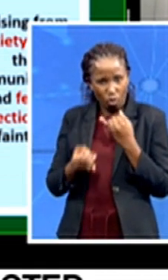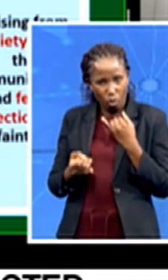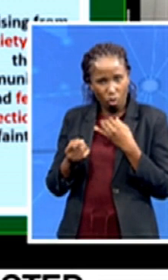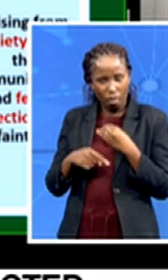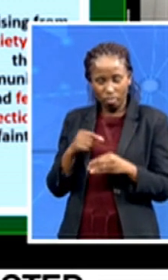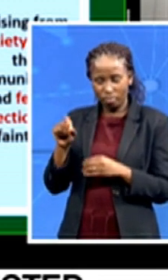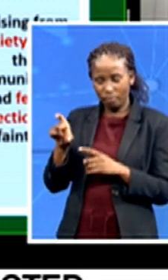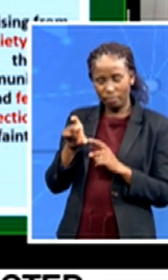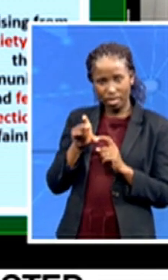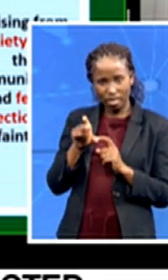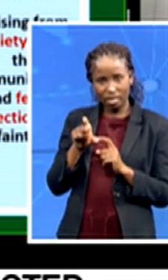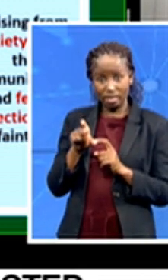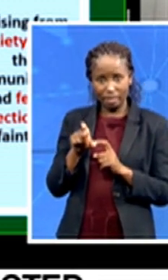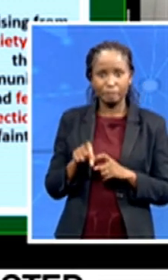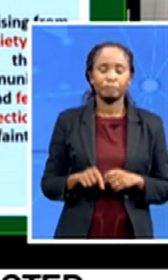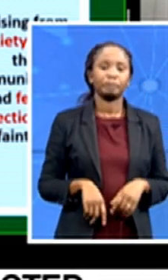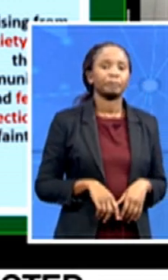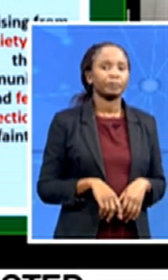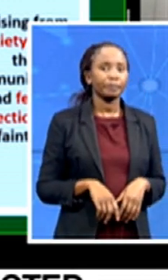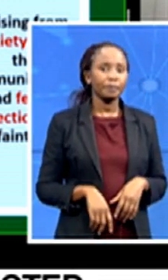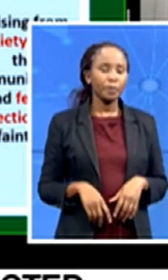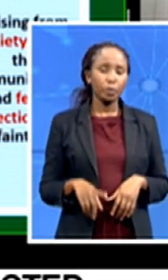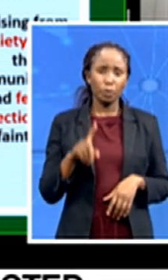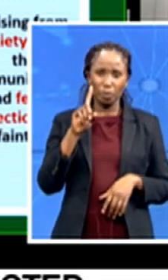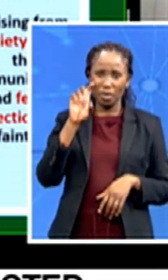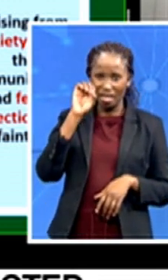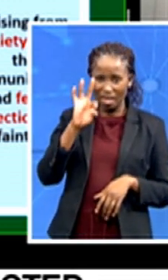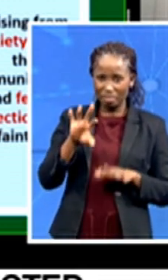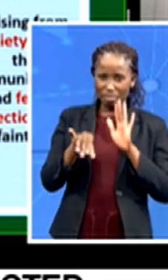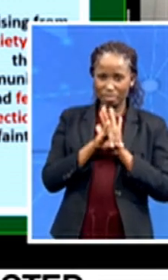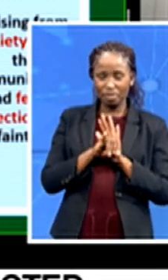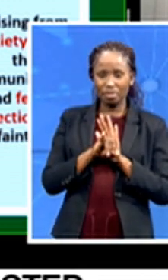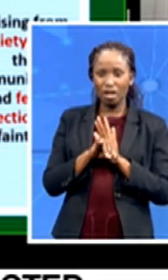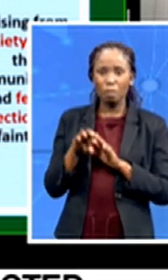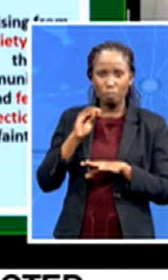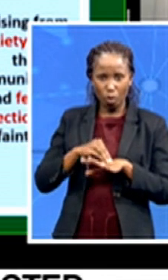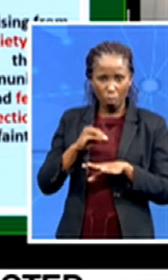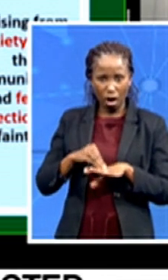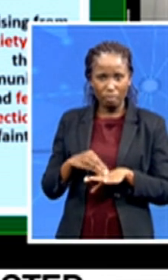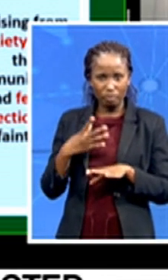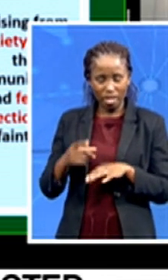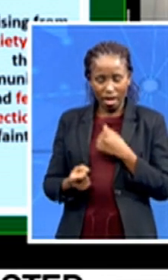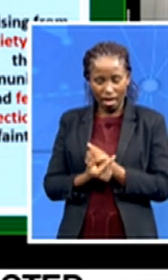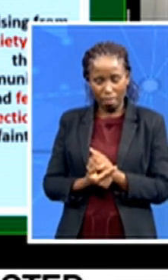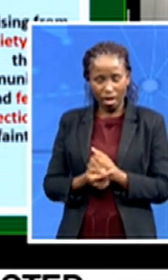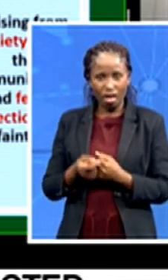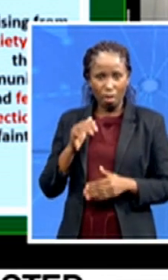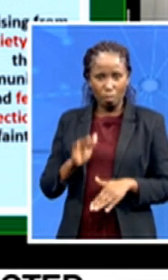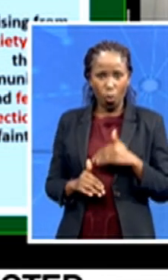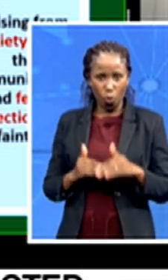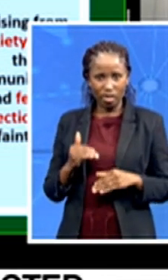if there is a problem with the process of administering the vaccination. And then lastly,